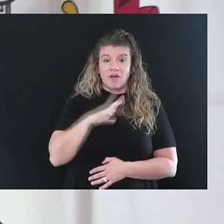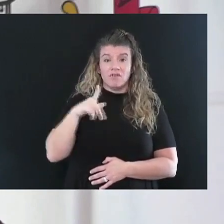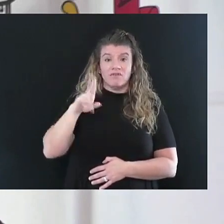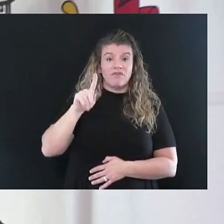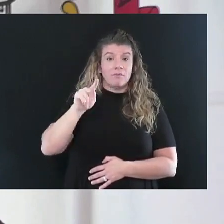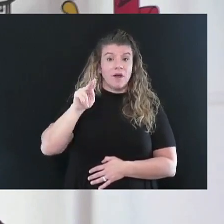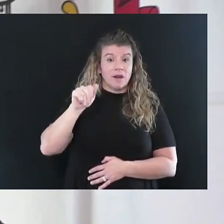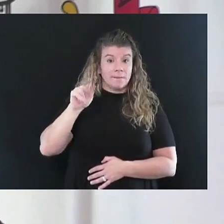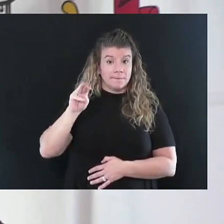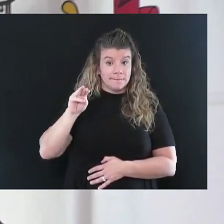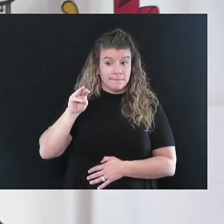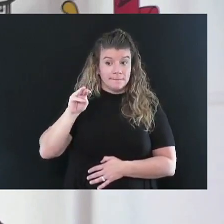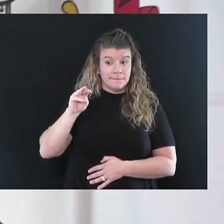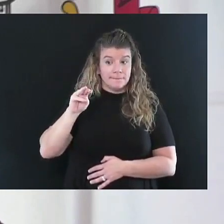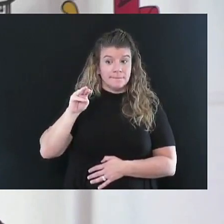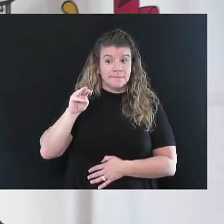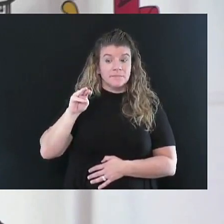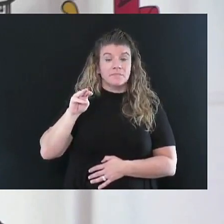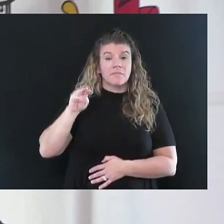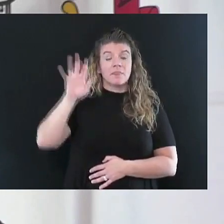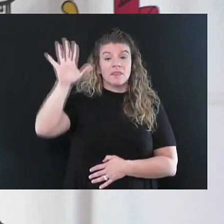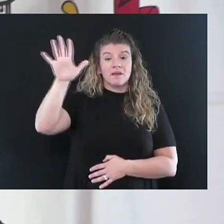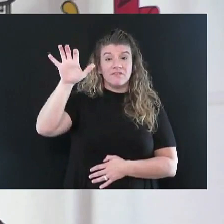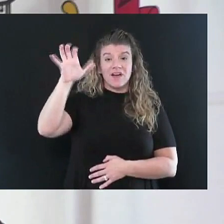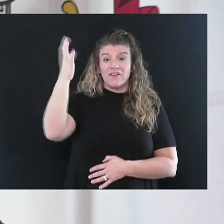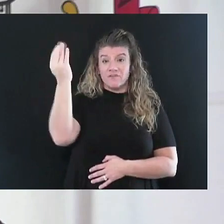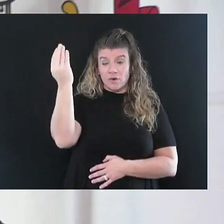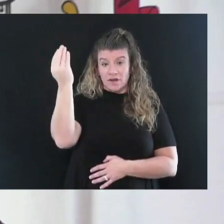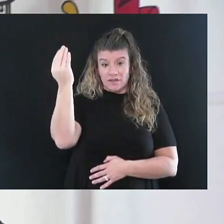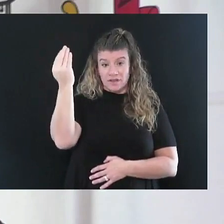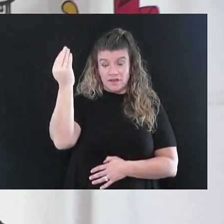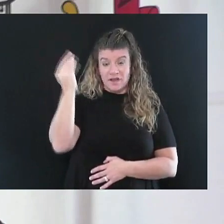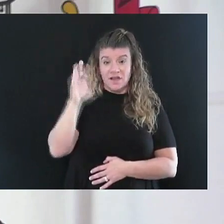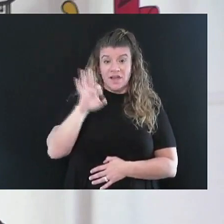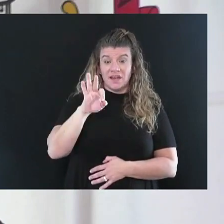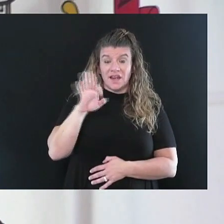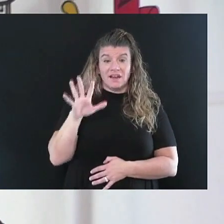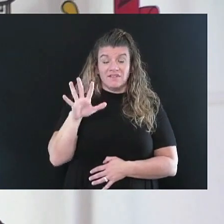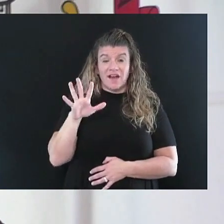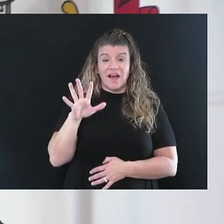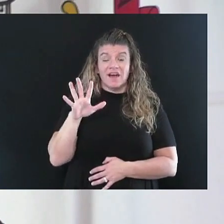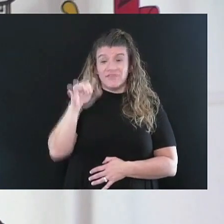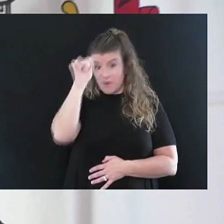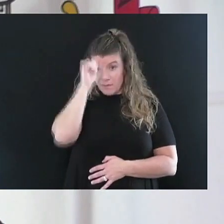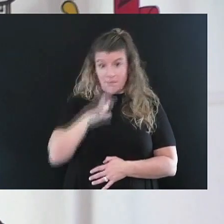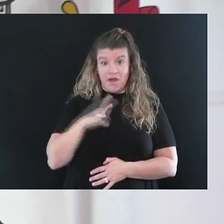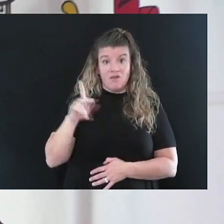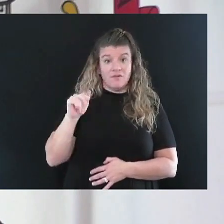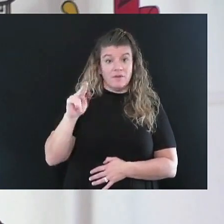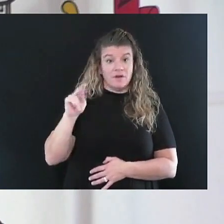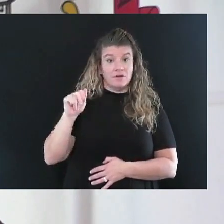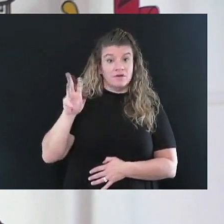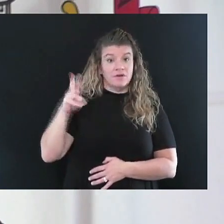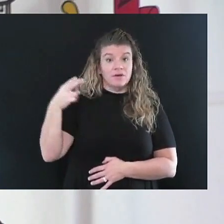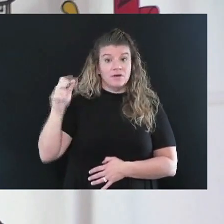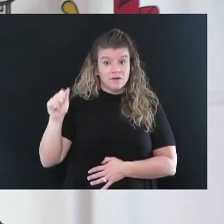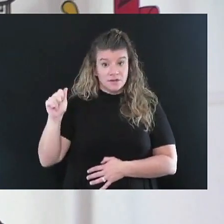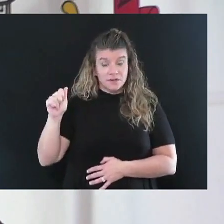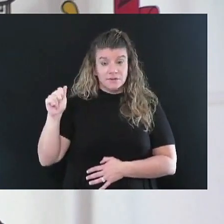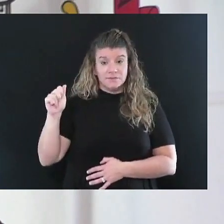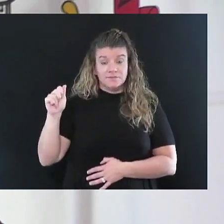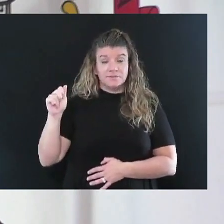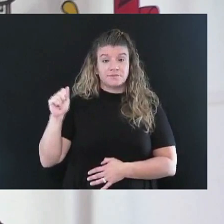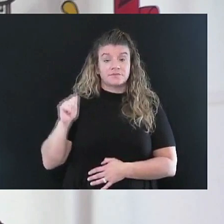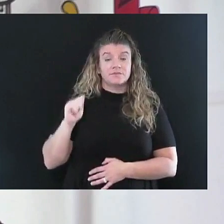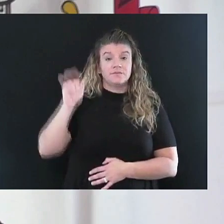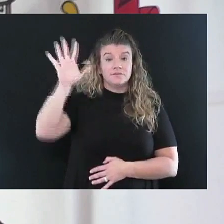Putnam County. Our 514th death is a 95-year-old male from Kanawha County.